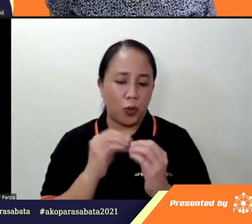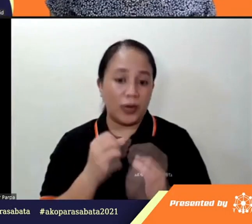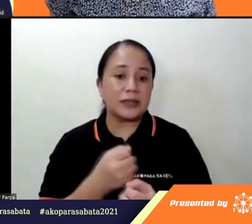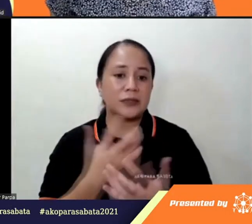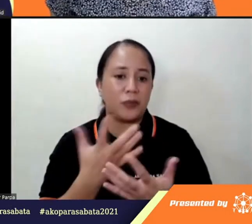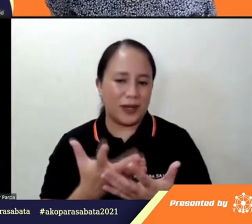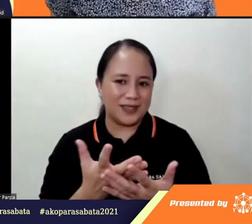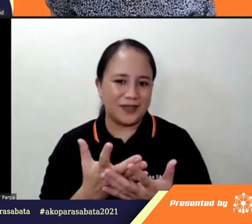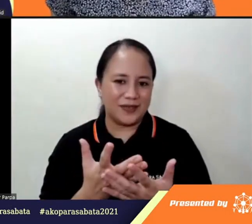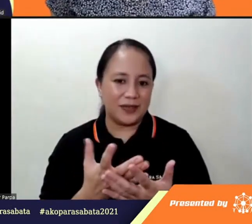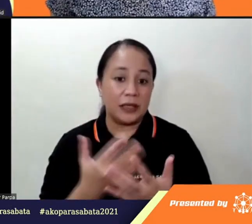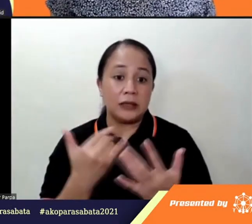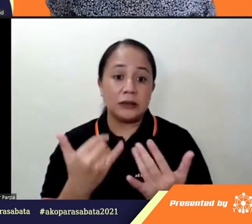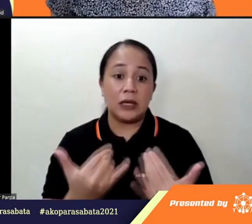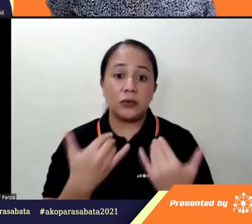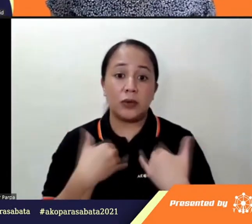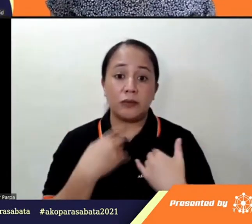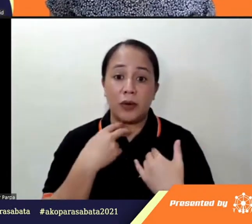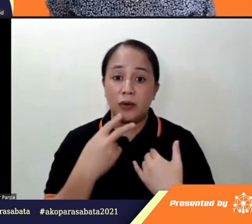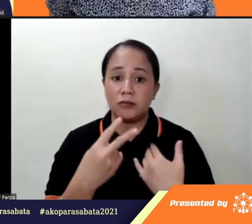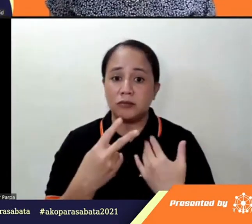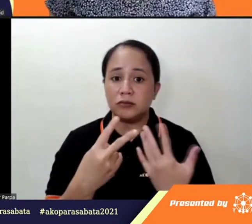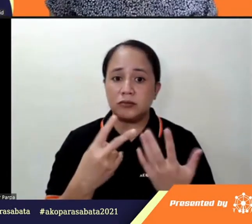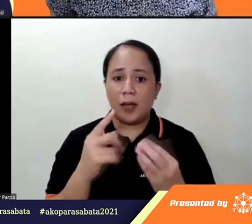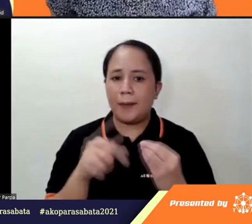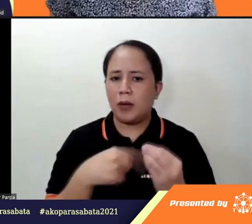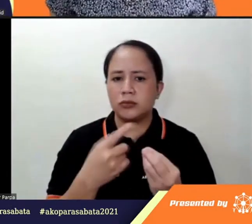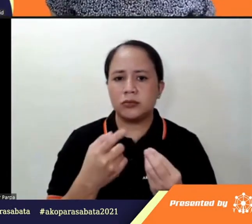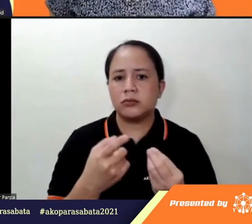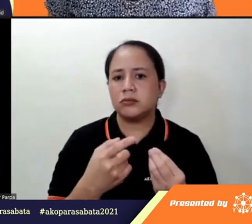expressive, especially bosses, no? About,